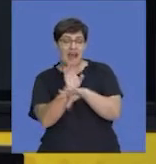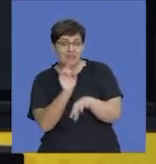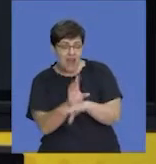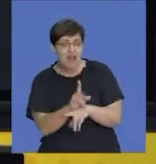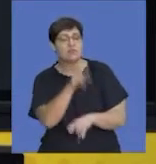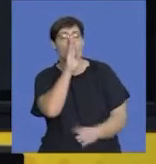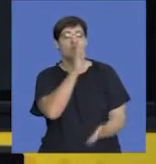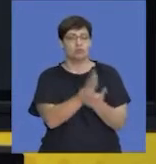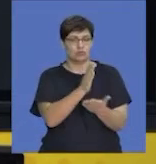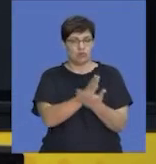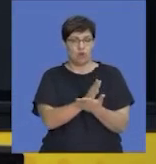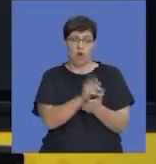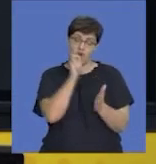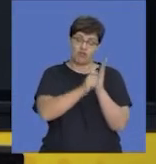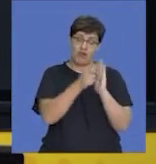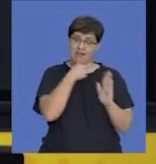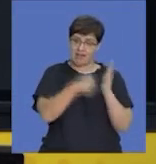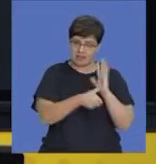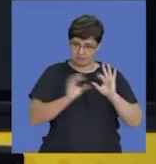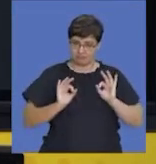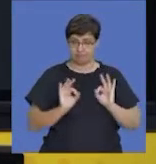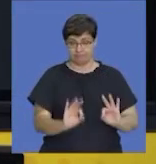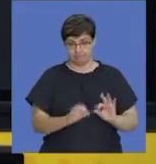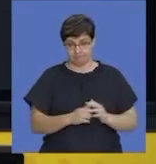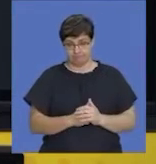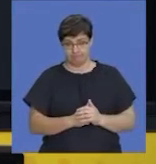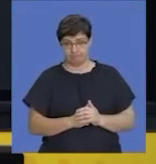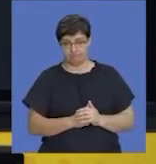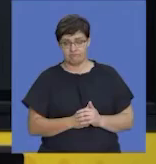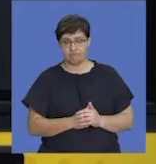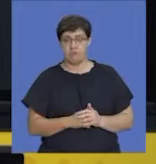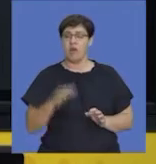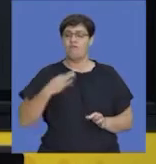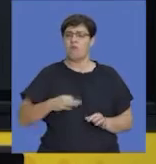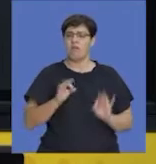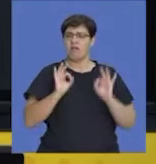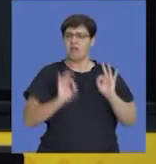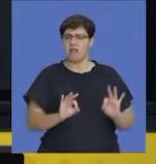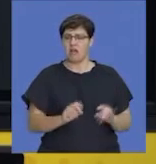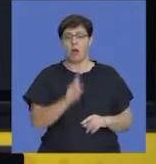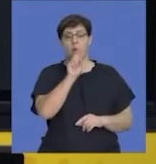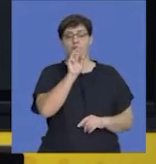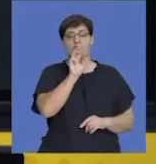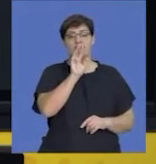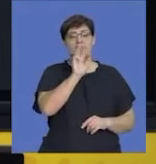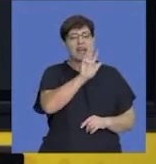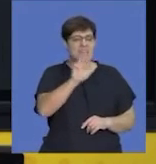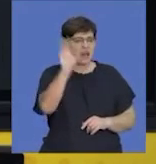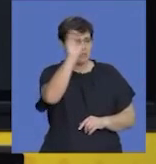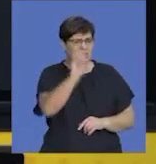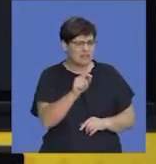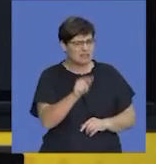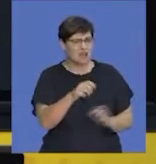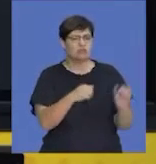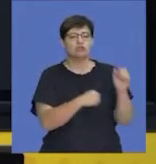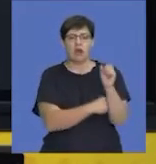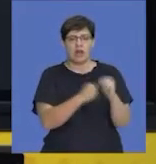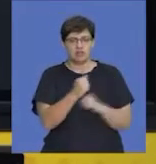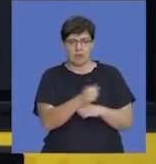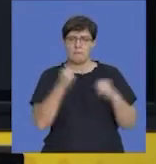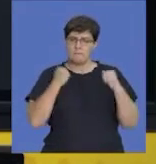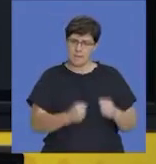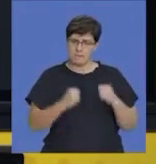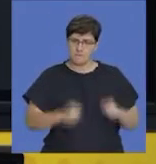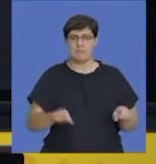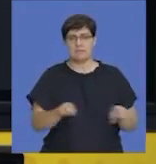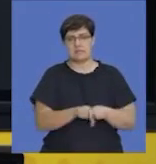to ensure that you get it right. Remember, a formal letter, 99% of the time, the structure would remain the